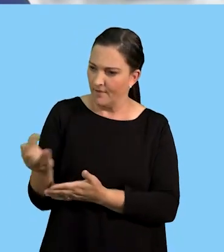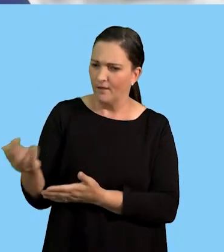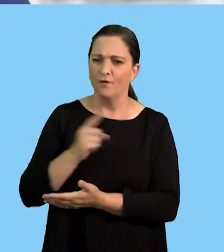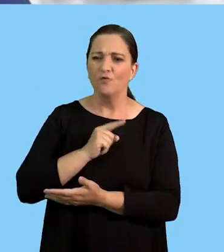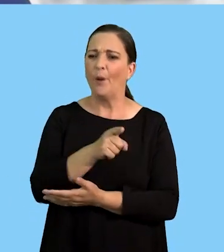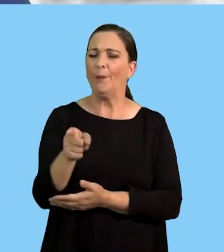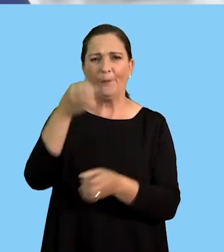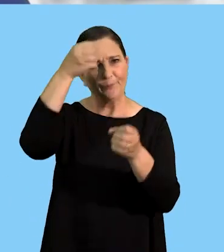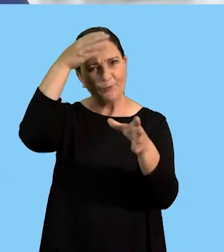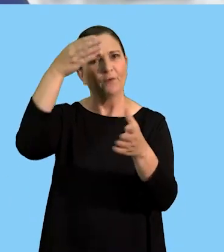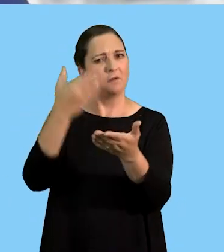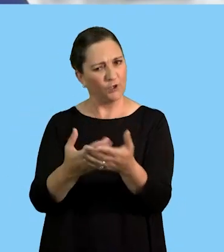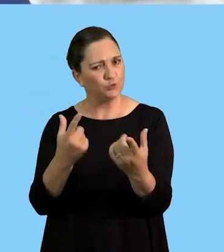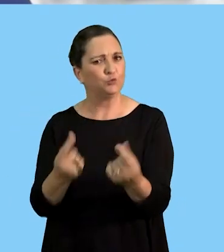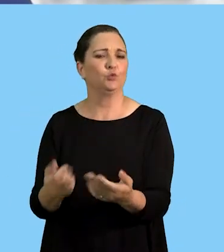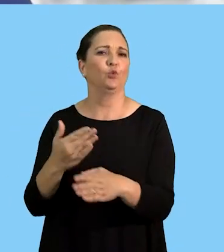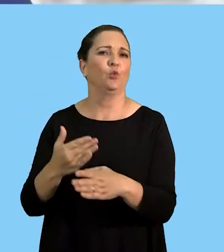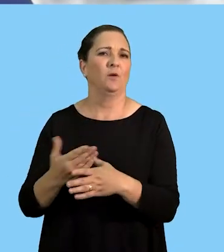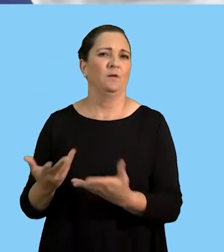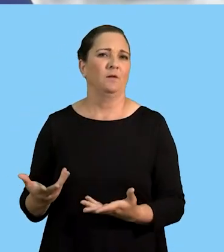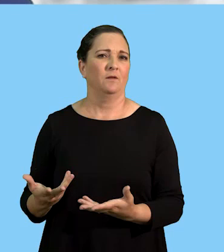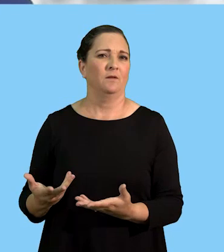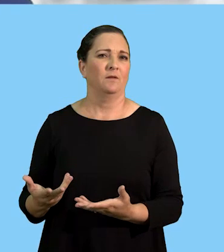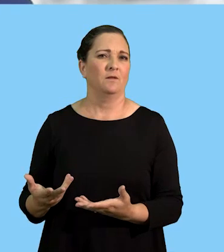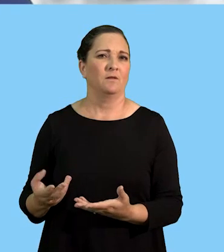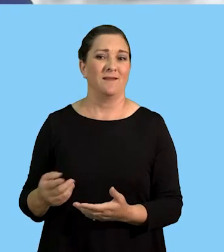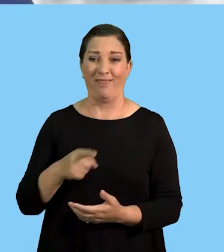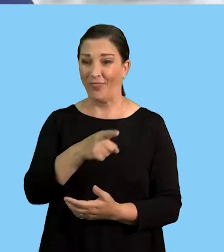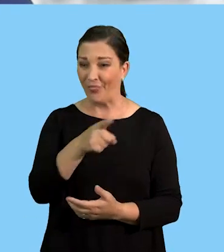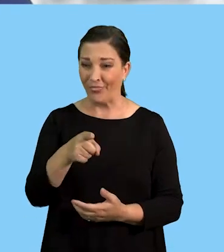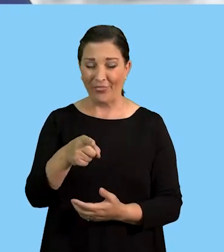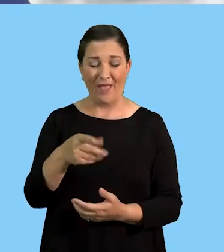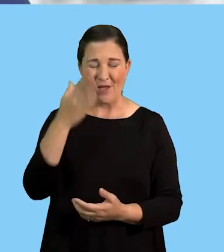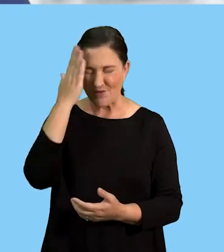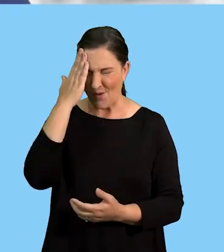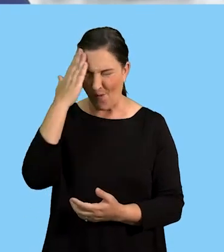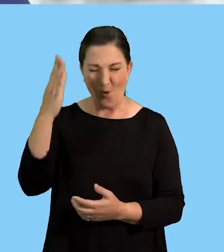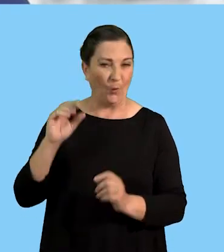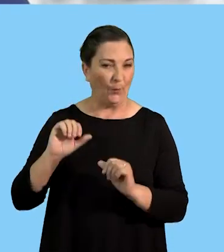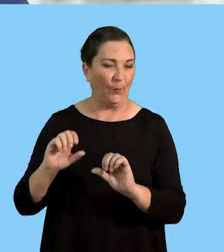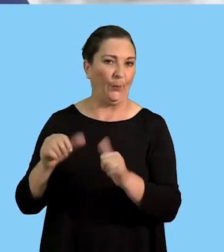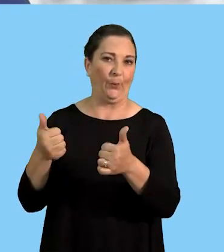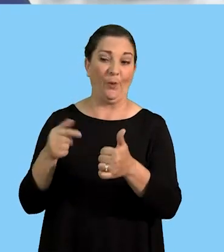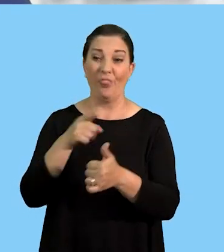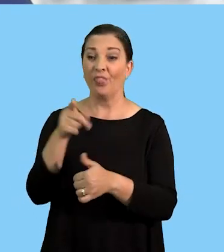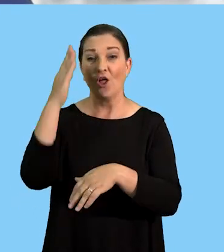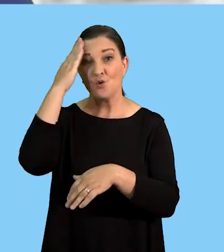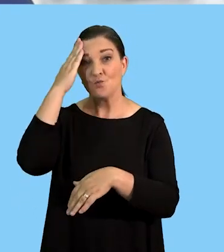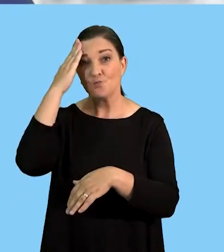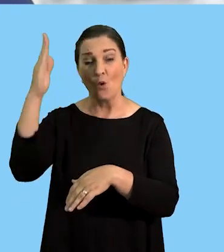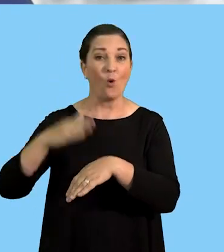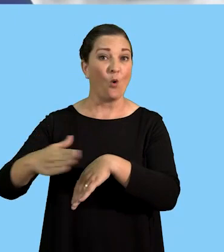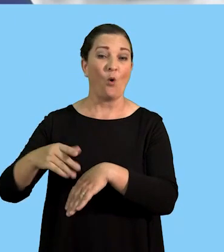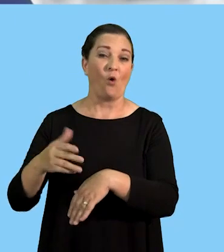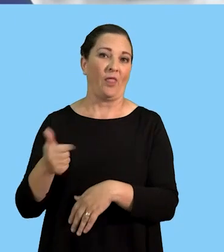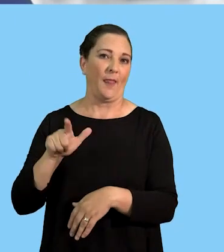when you give them a task, it will be completed, because we call them experts, meaning people who know more, and then